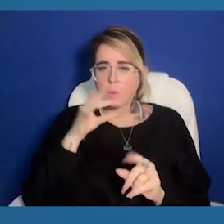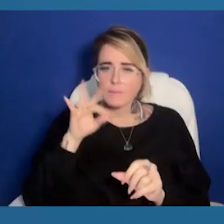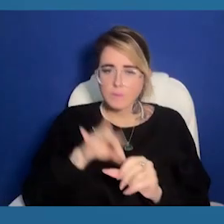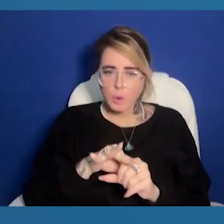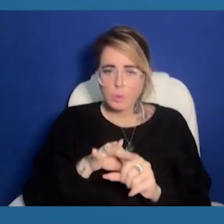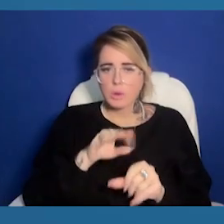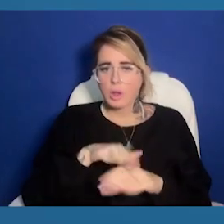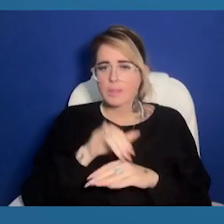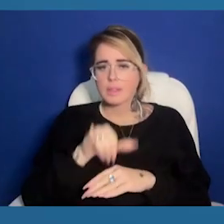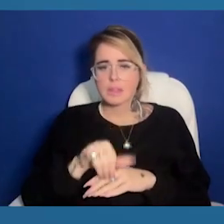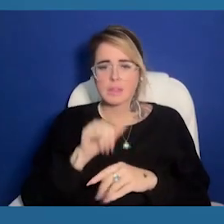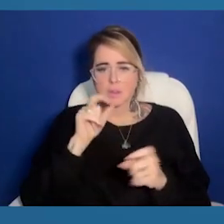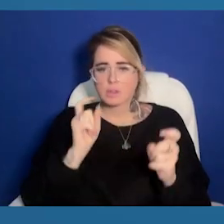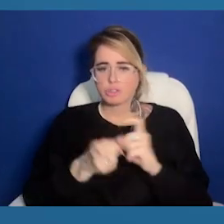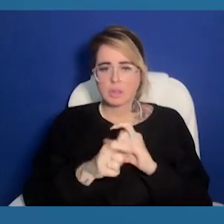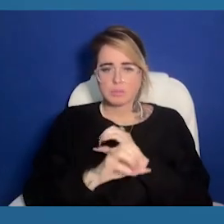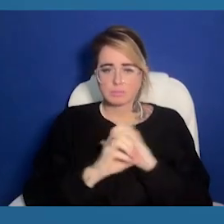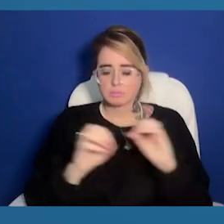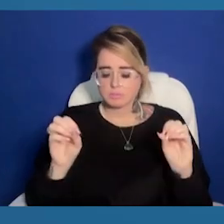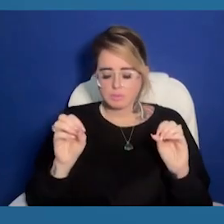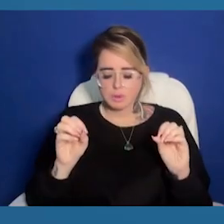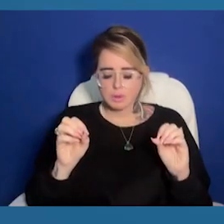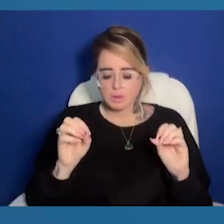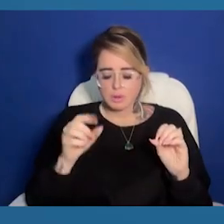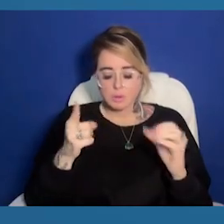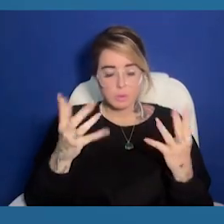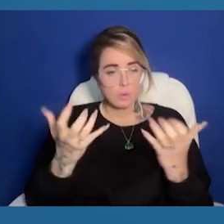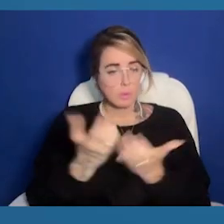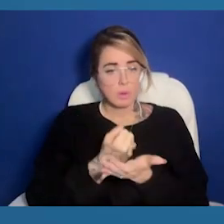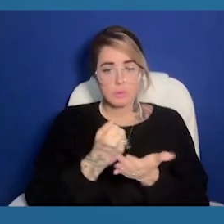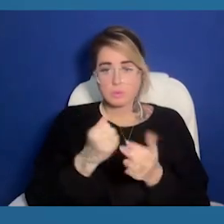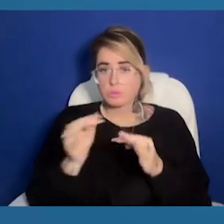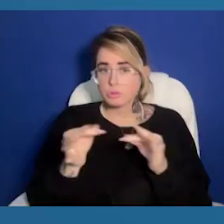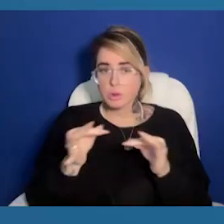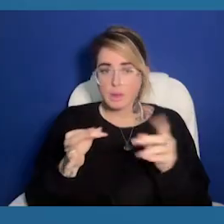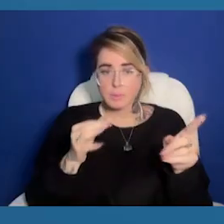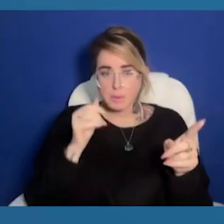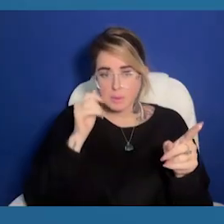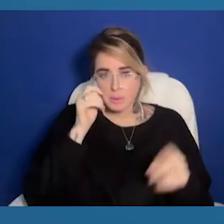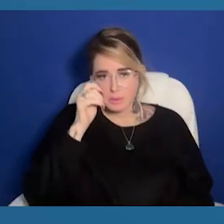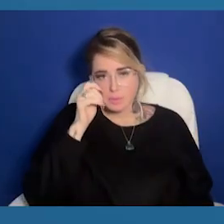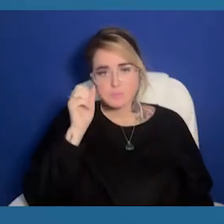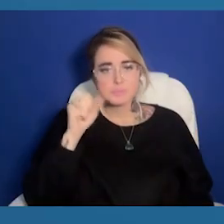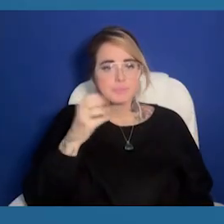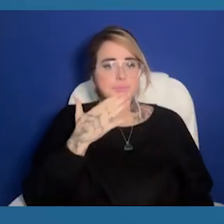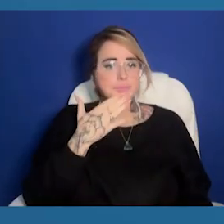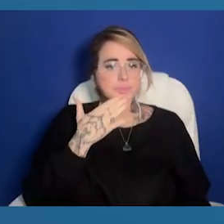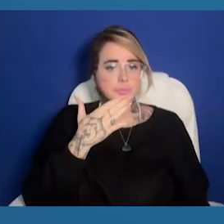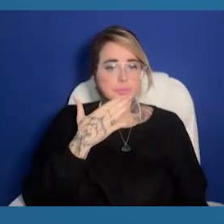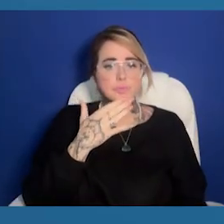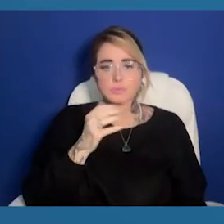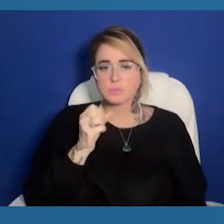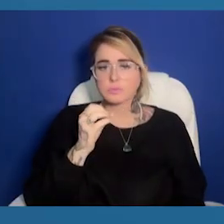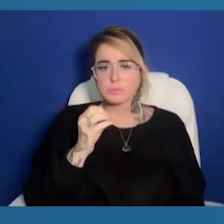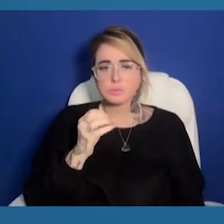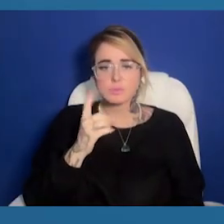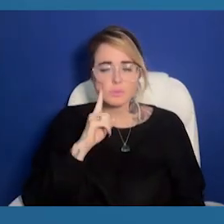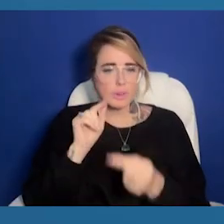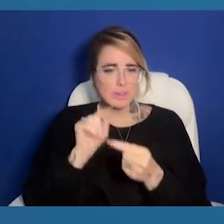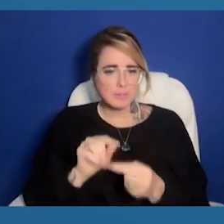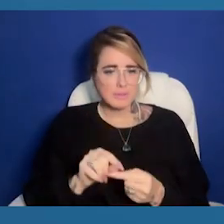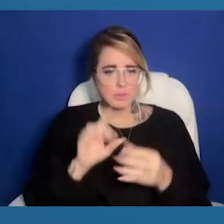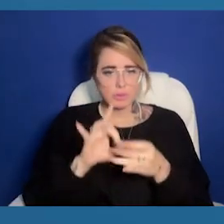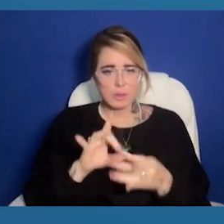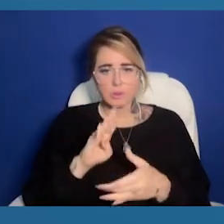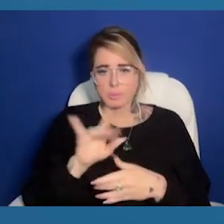change from what it is right now, but you guys want to describe it? Okay, Mike. Okay. Yep. Thank you so much. So as to the specifics of the bill,